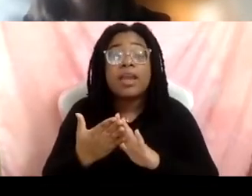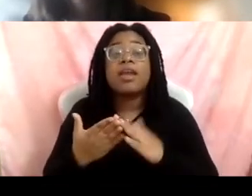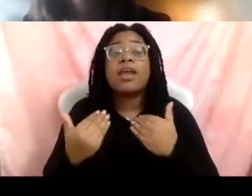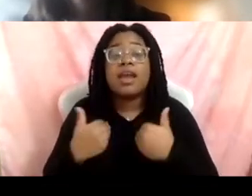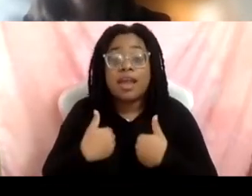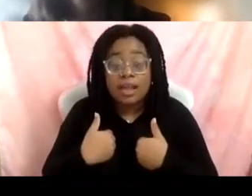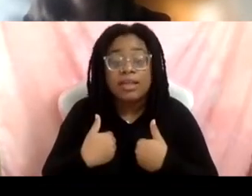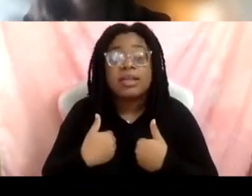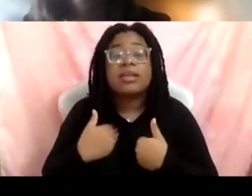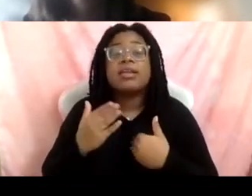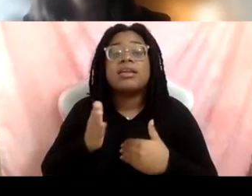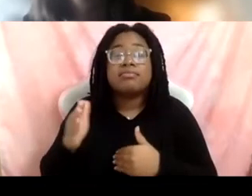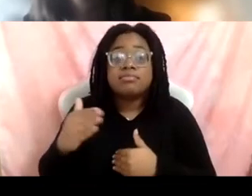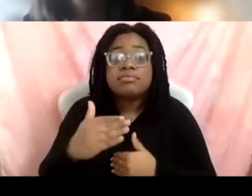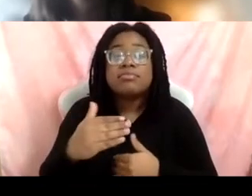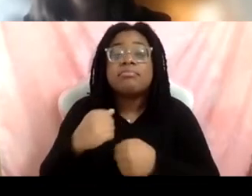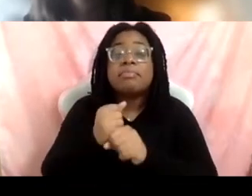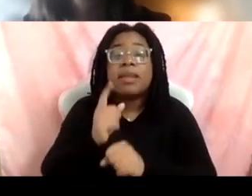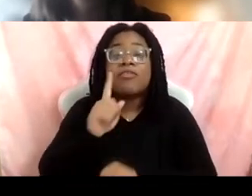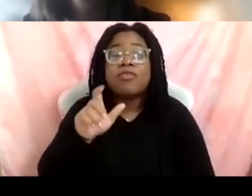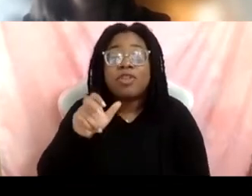cuts made into the curbs